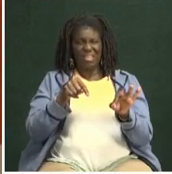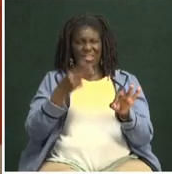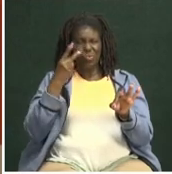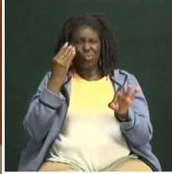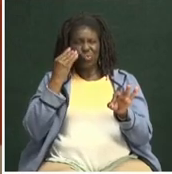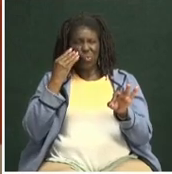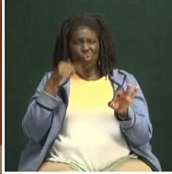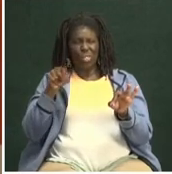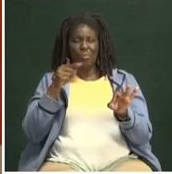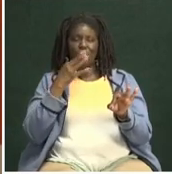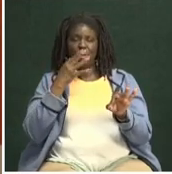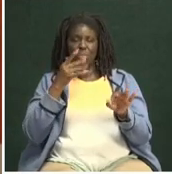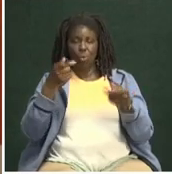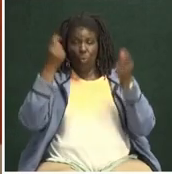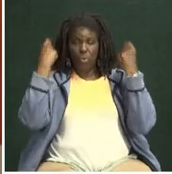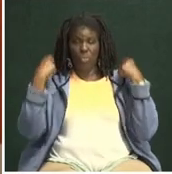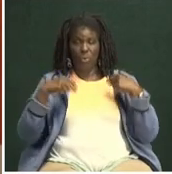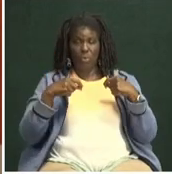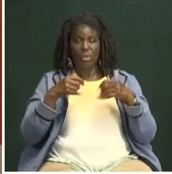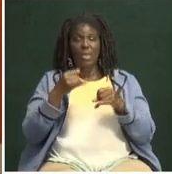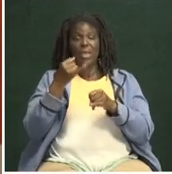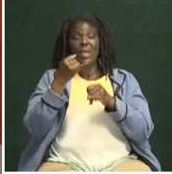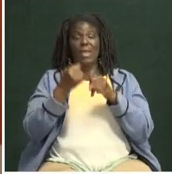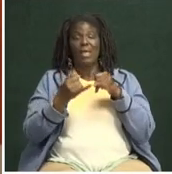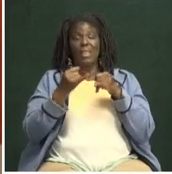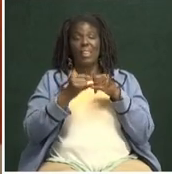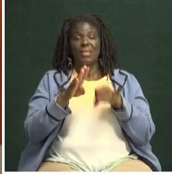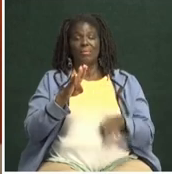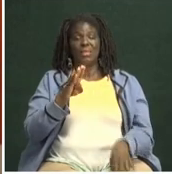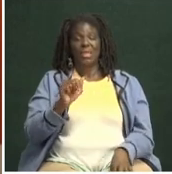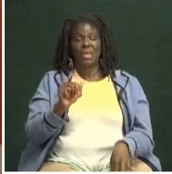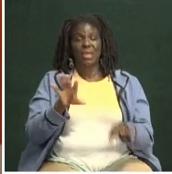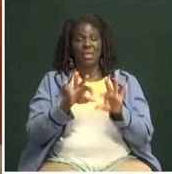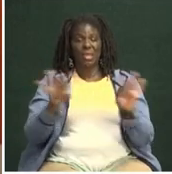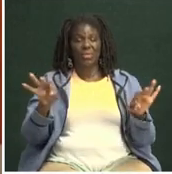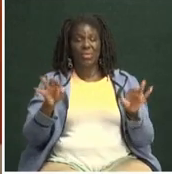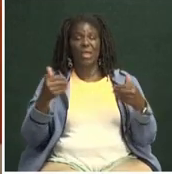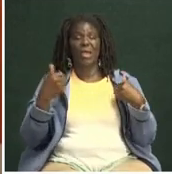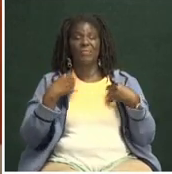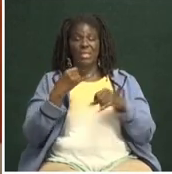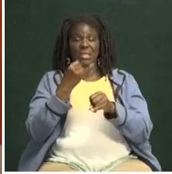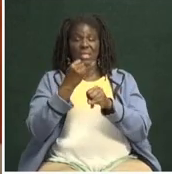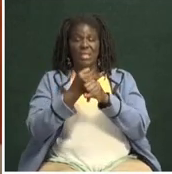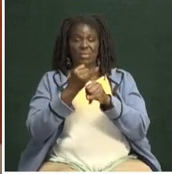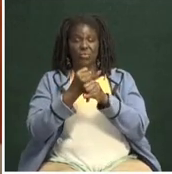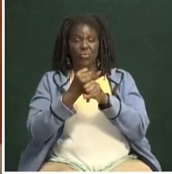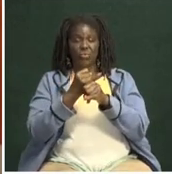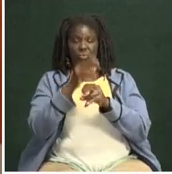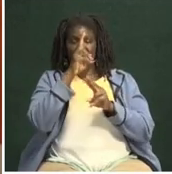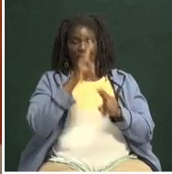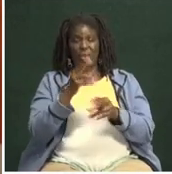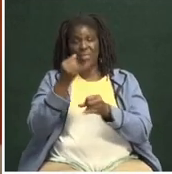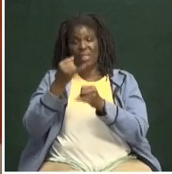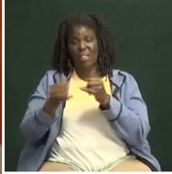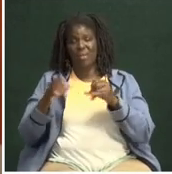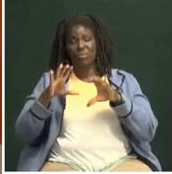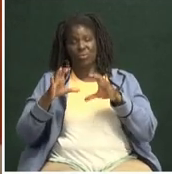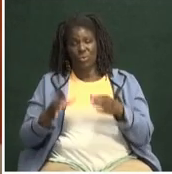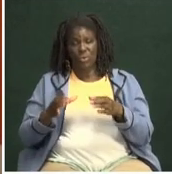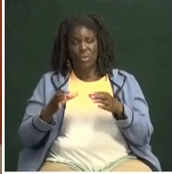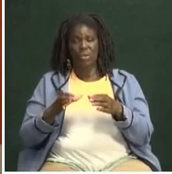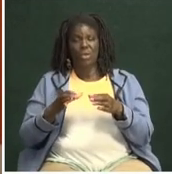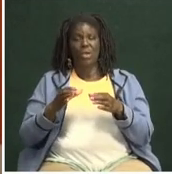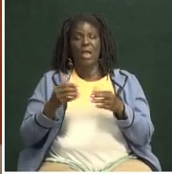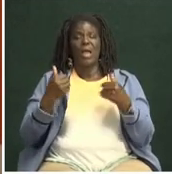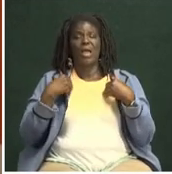hoods. Next will be baccalaureate candidates earning institutional honors, with the last group of candidates to enter earning